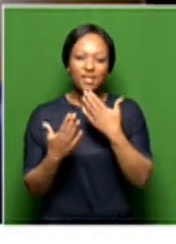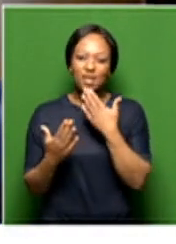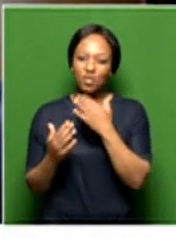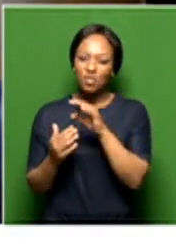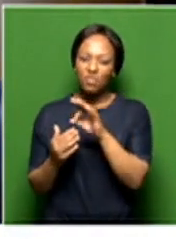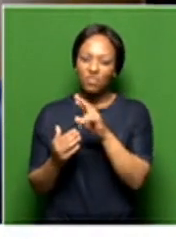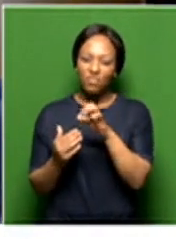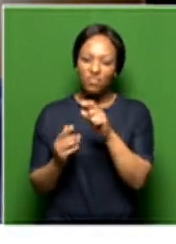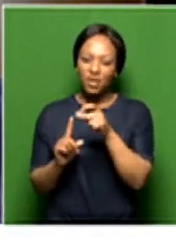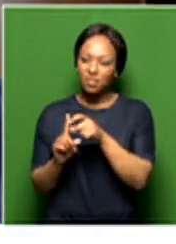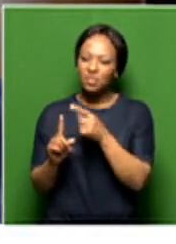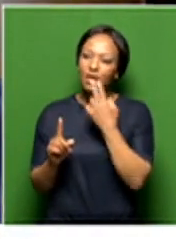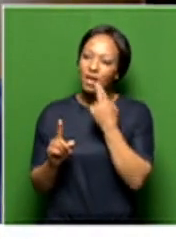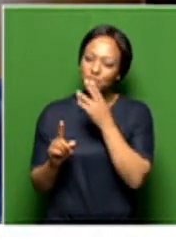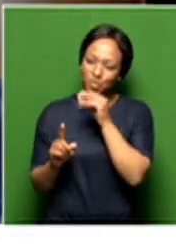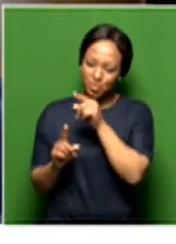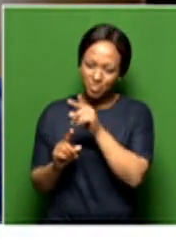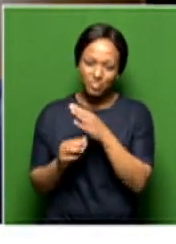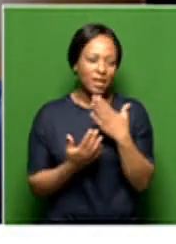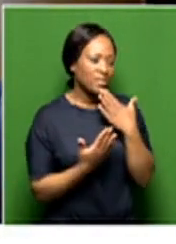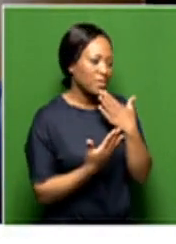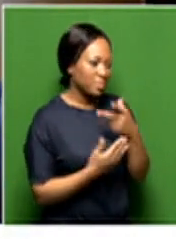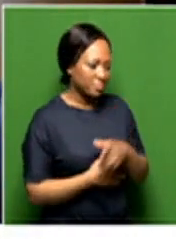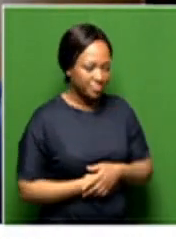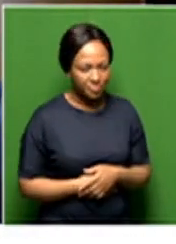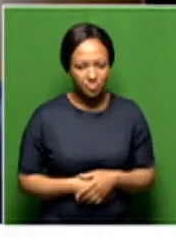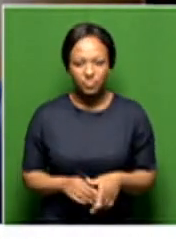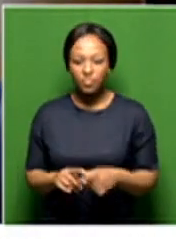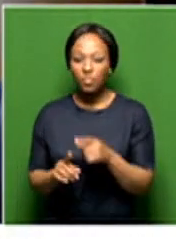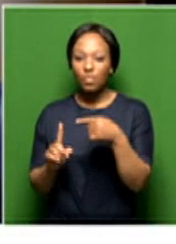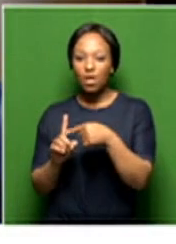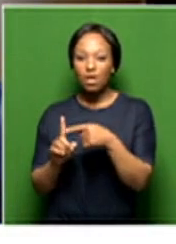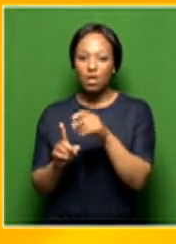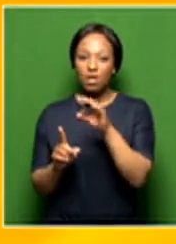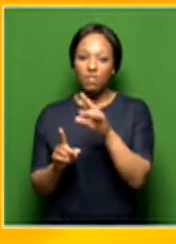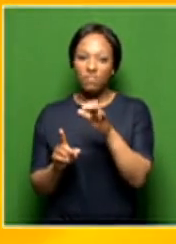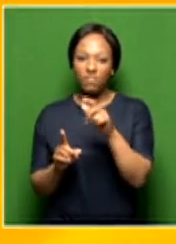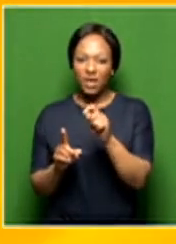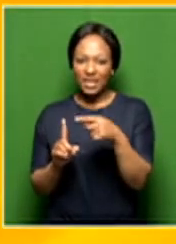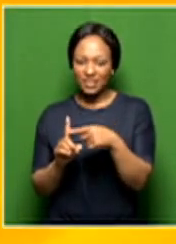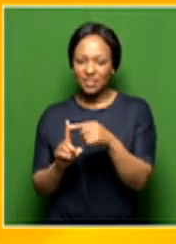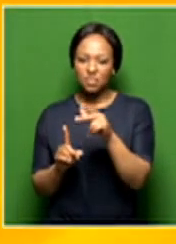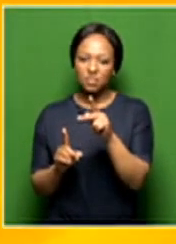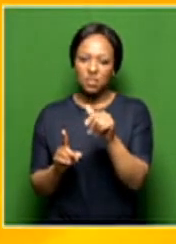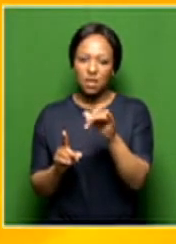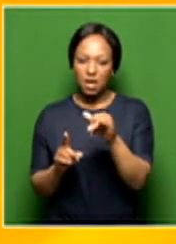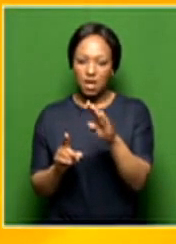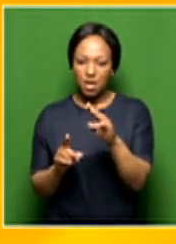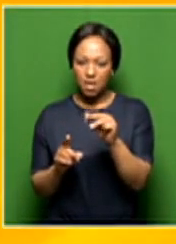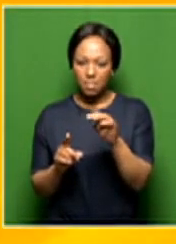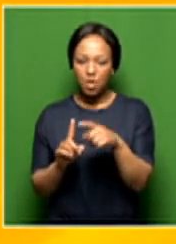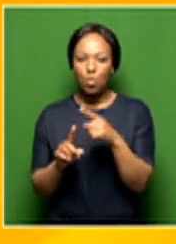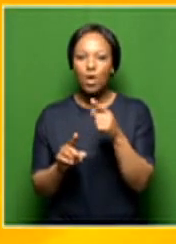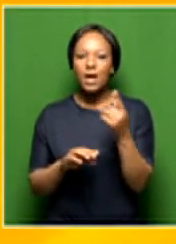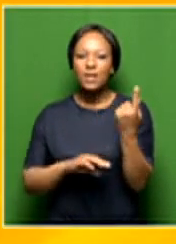much for your time. Great chatting to you this morning. Thank you. That was Fred Kayembe talking to us about Day Water, an initiative that